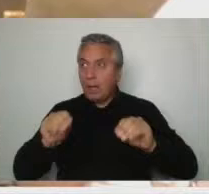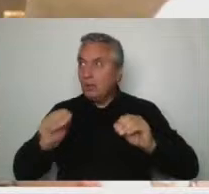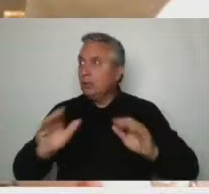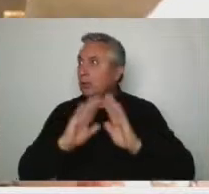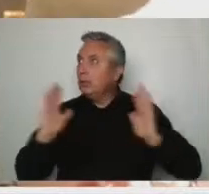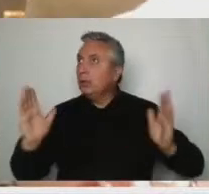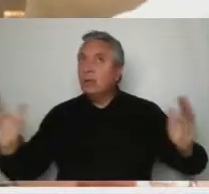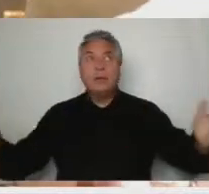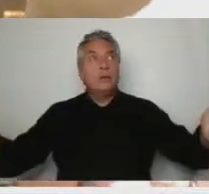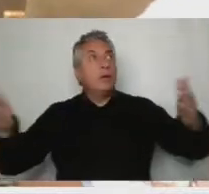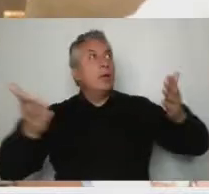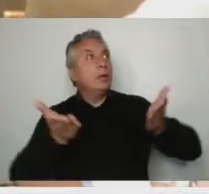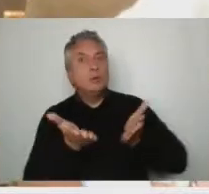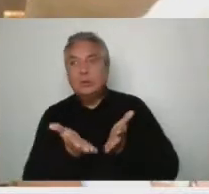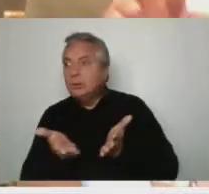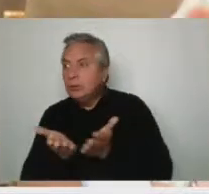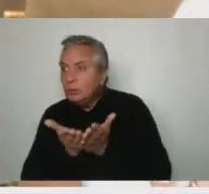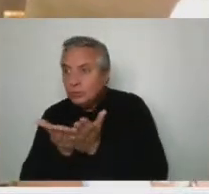know that